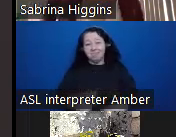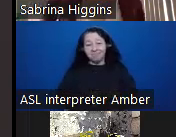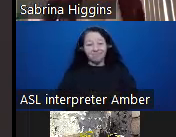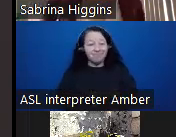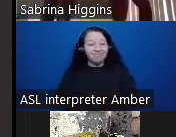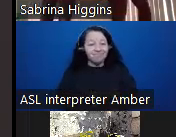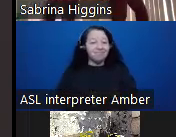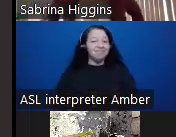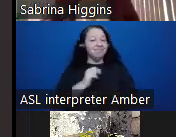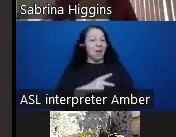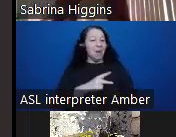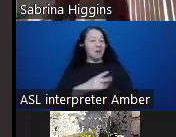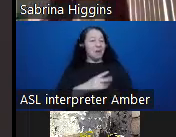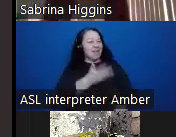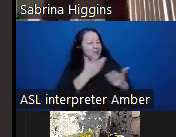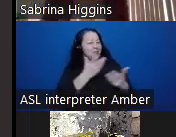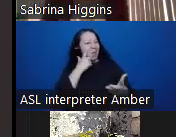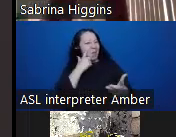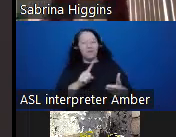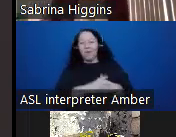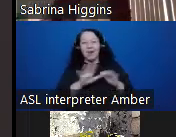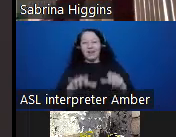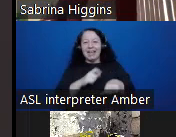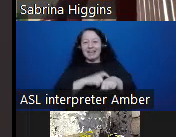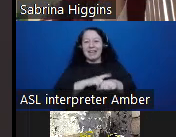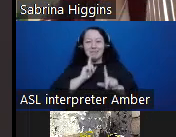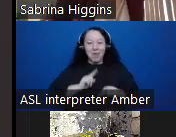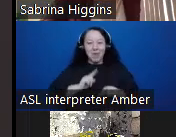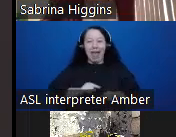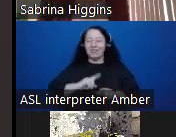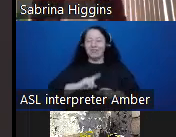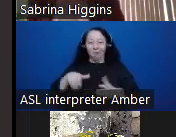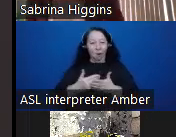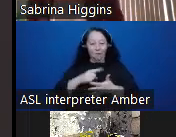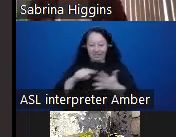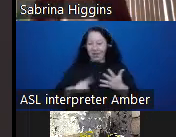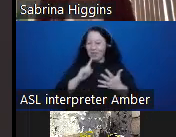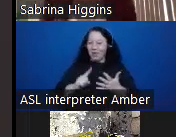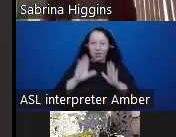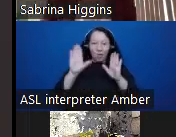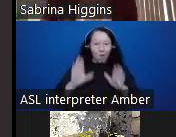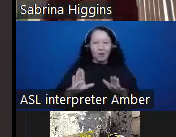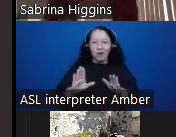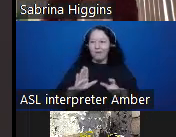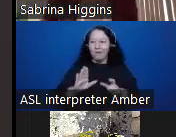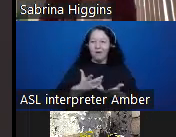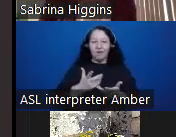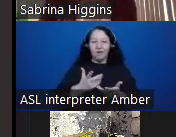Okay, well, thank you so much for taking time to answer all of these really wonderful and thoughtful questions.